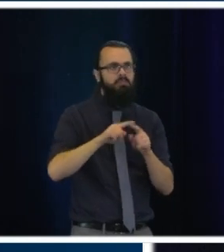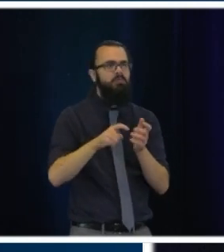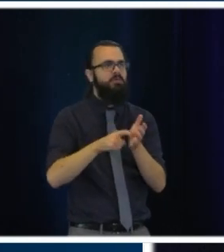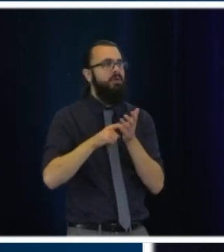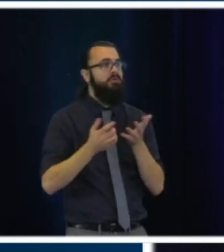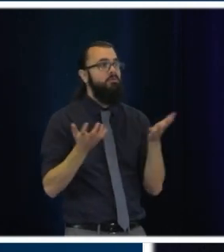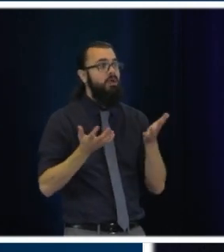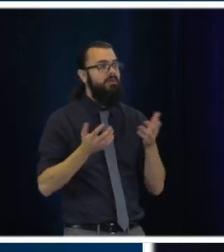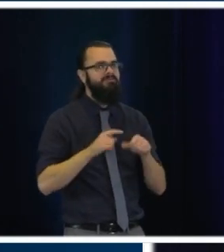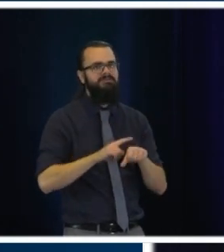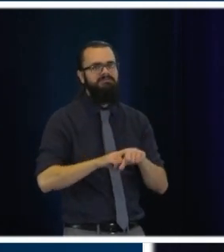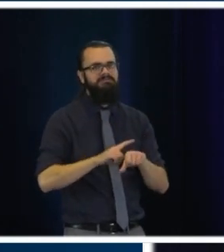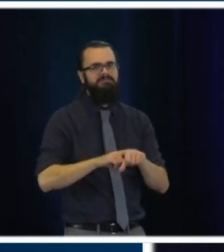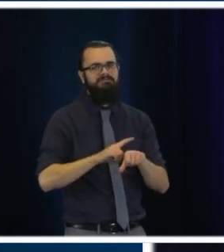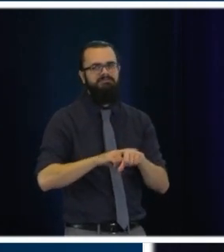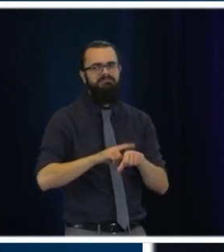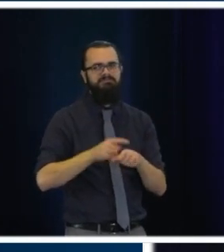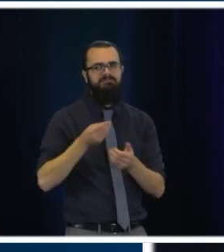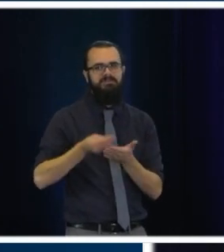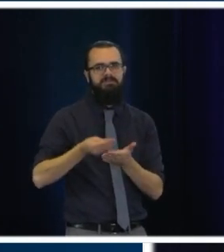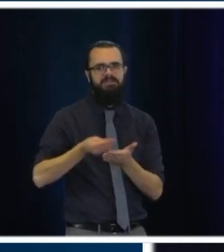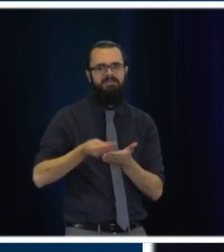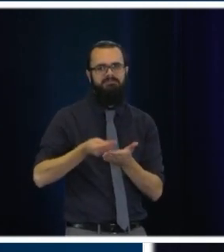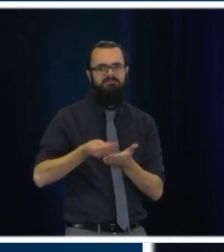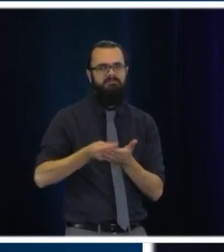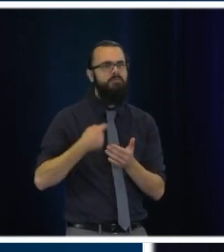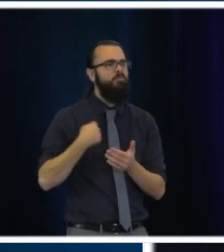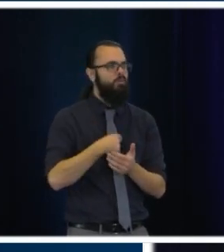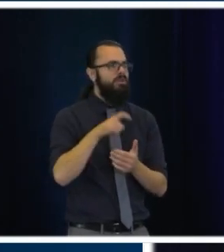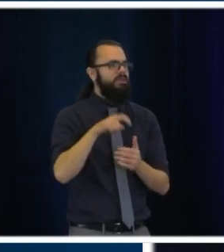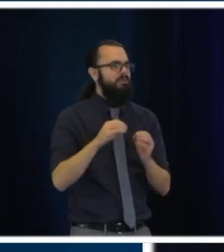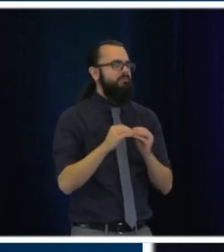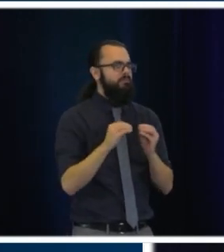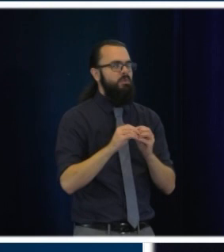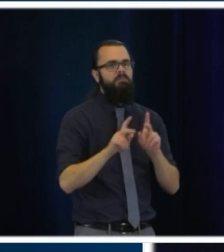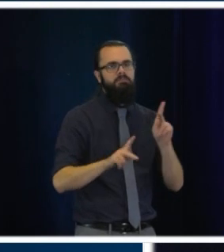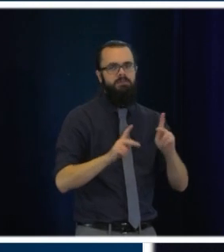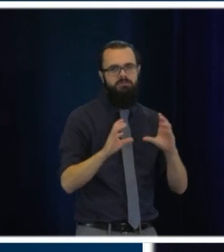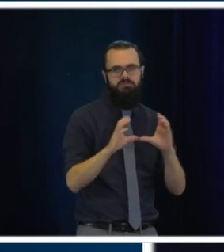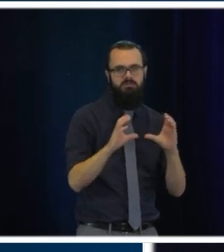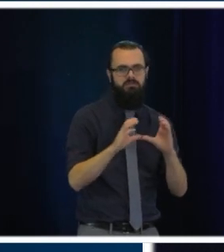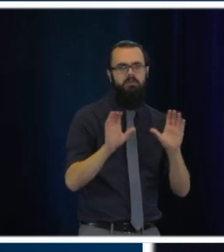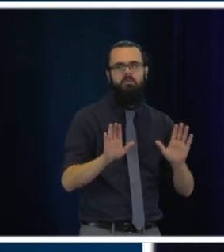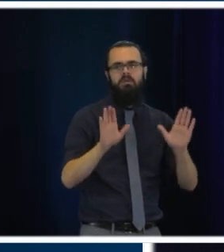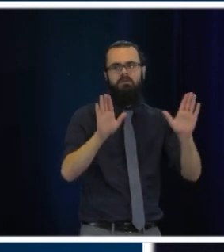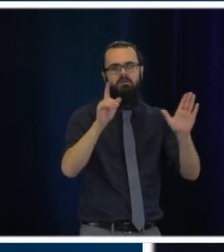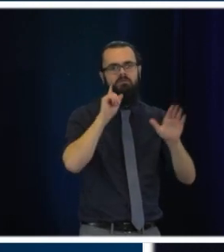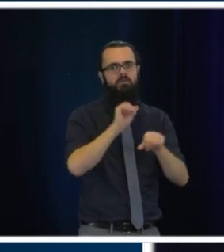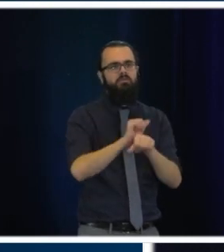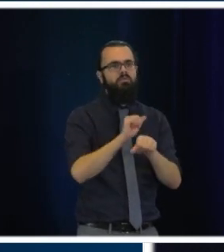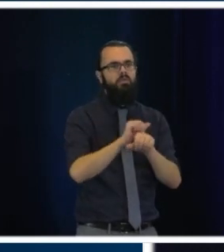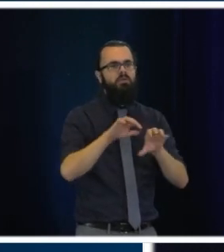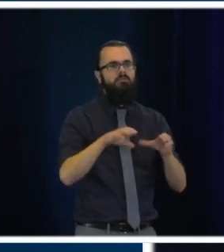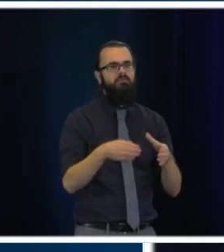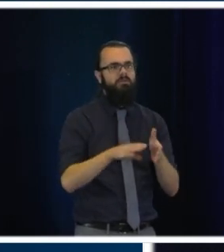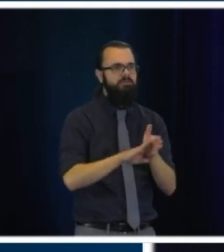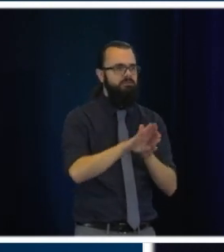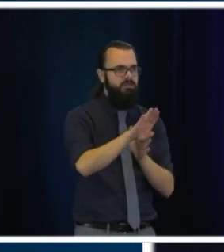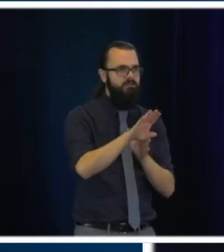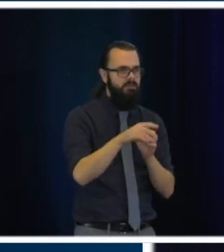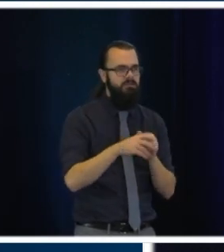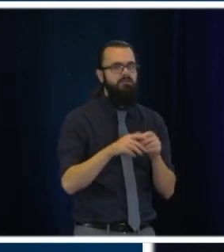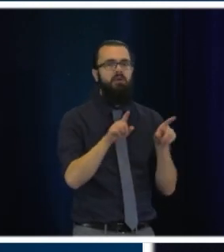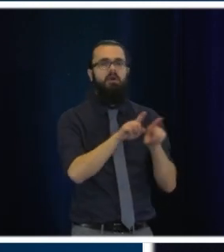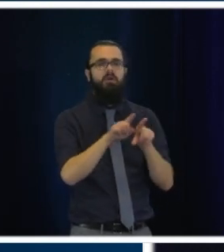get certified. So it's a great workforce development tool. And then we're going to have money in the coffer to help individuals